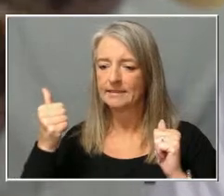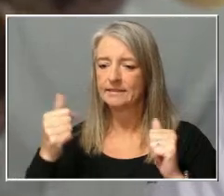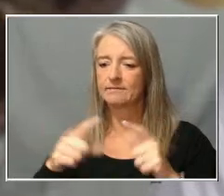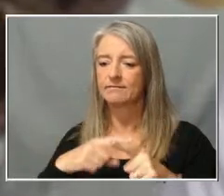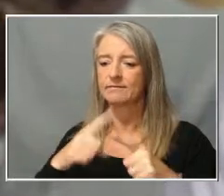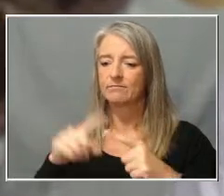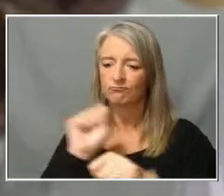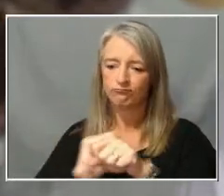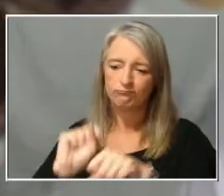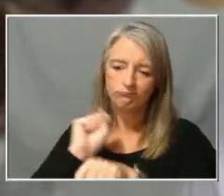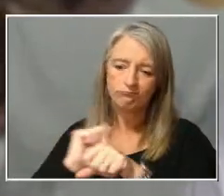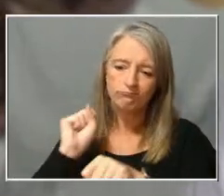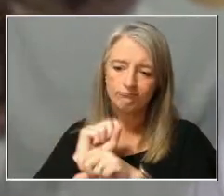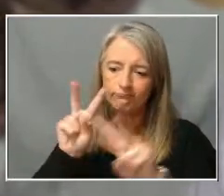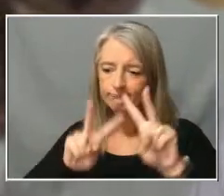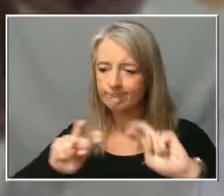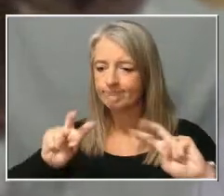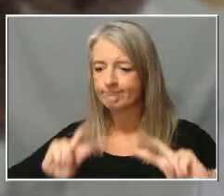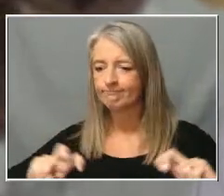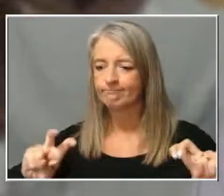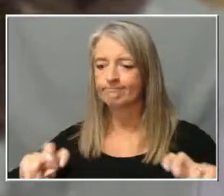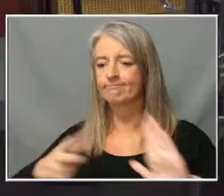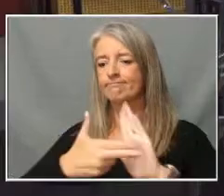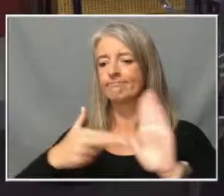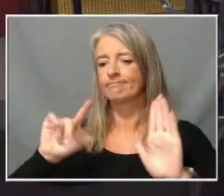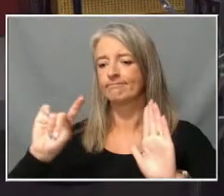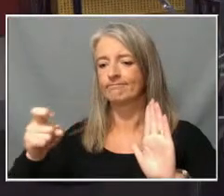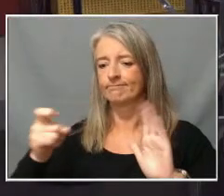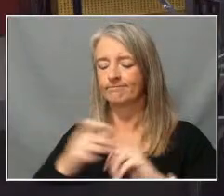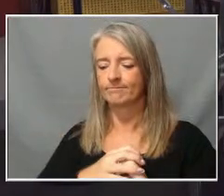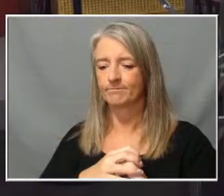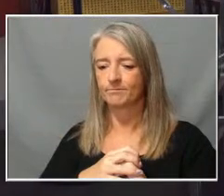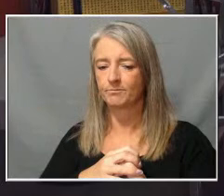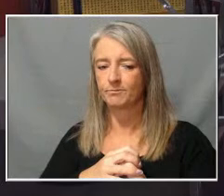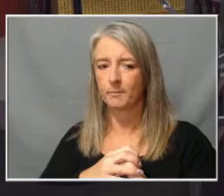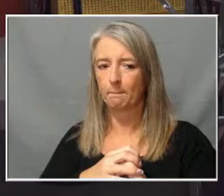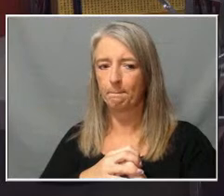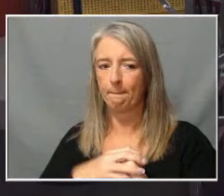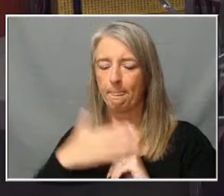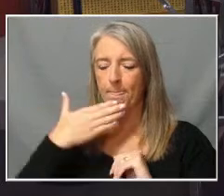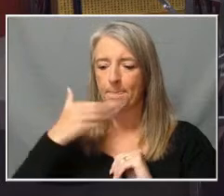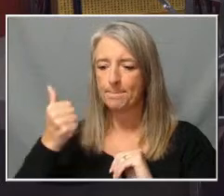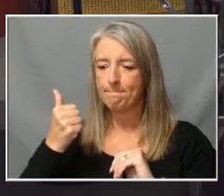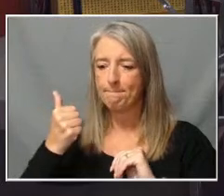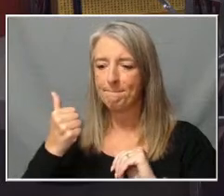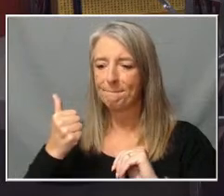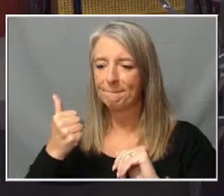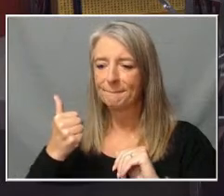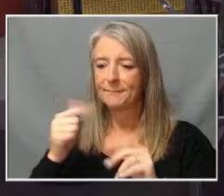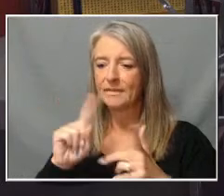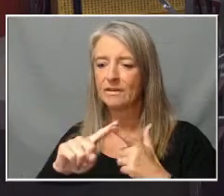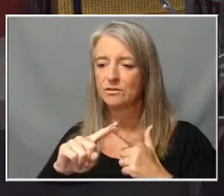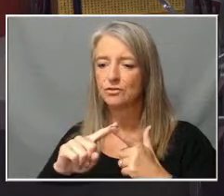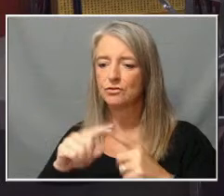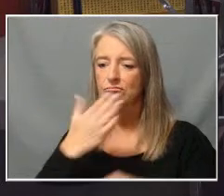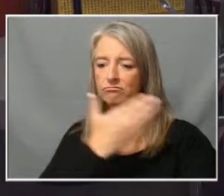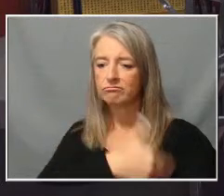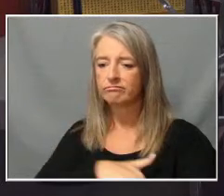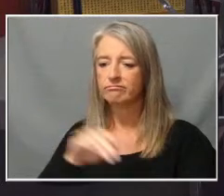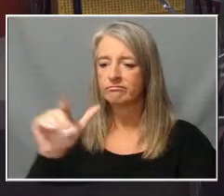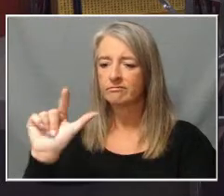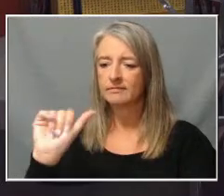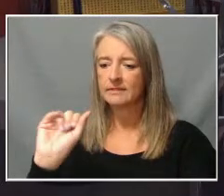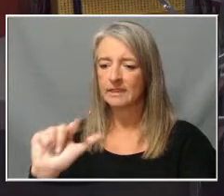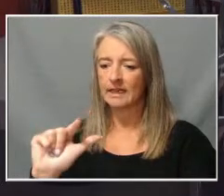workup, then we finally do get the diagnosis. And in this case, ultimately, the best route was to take Billy's leg. Why and